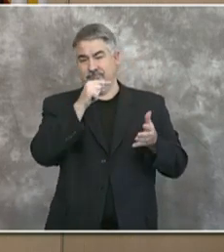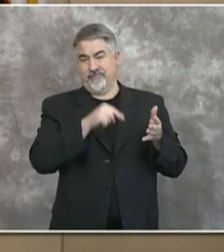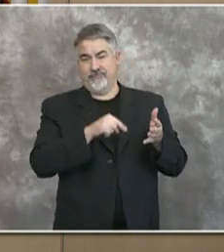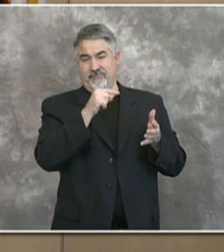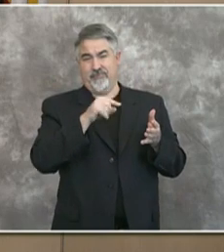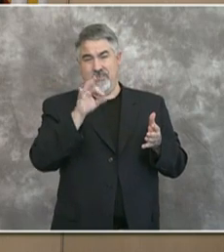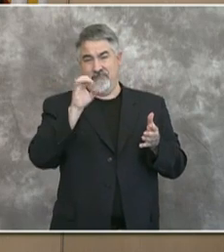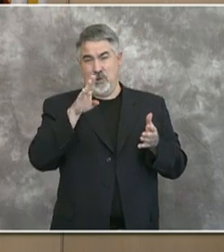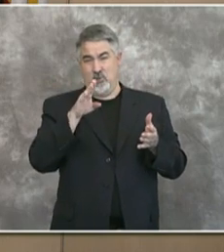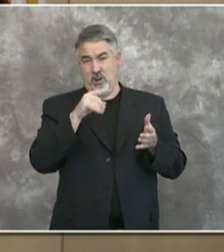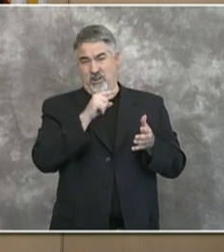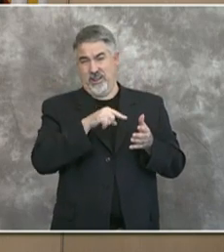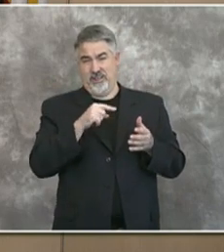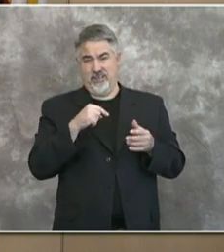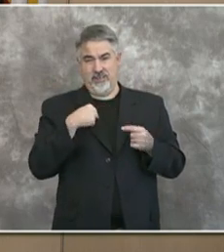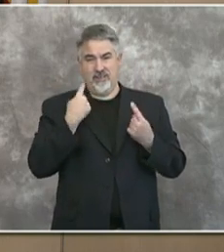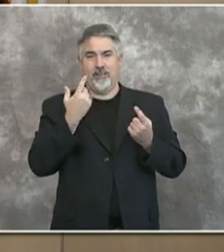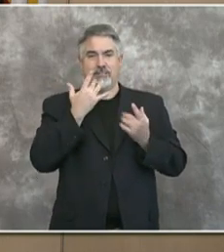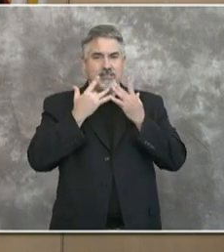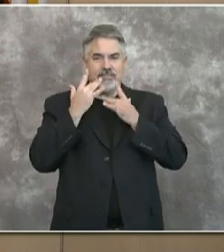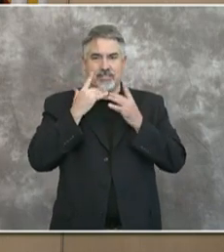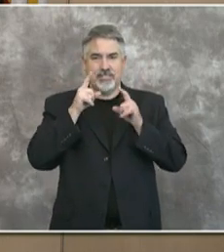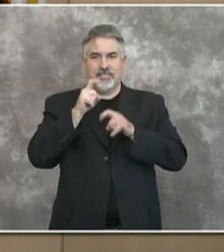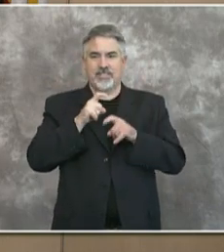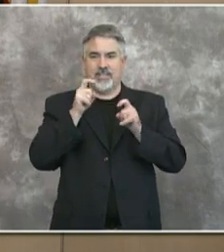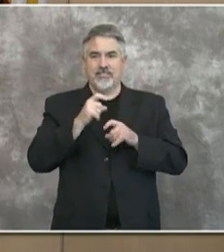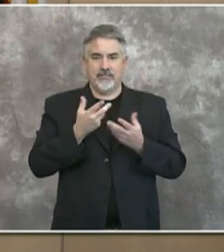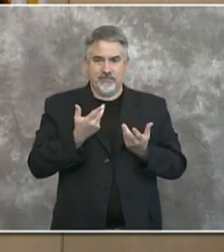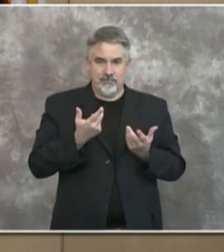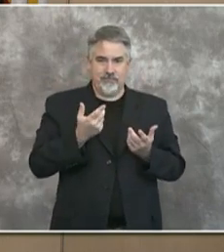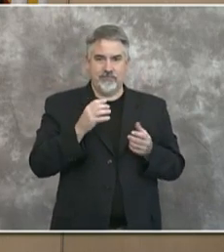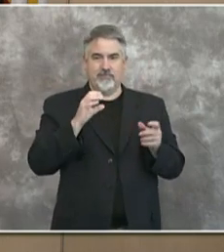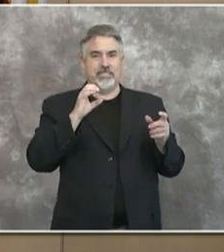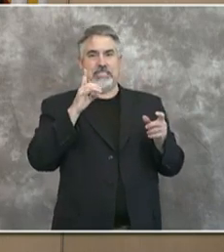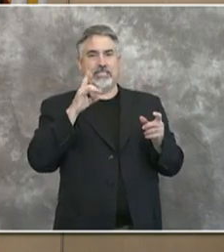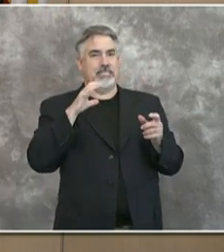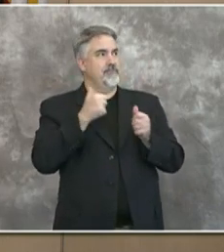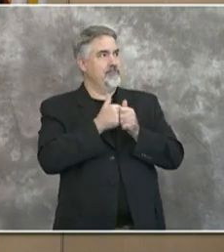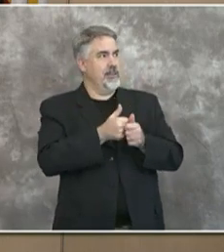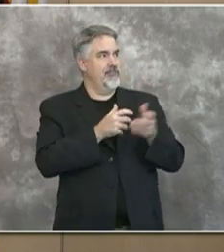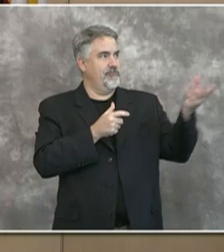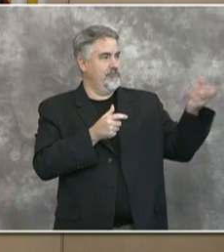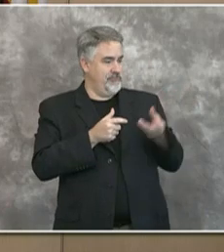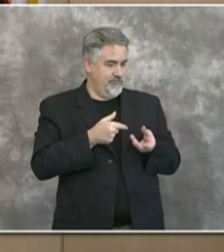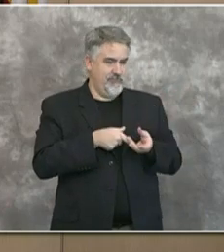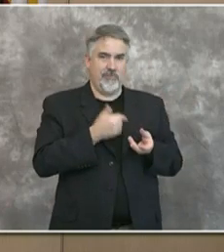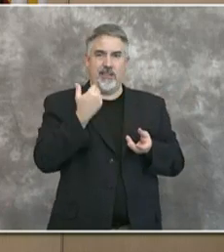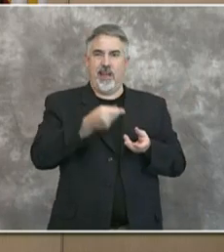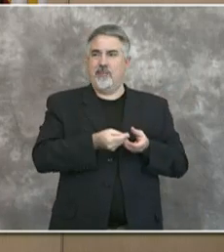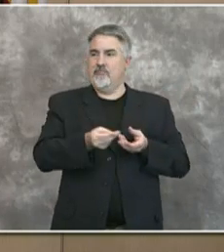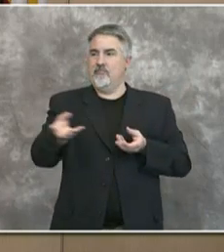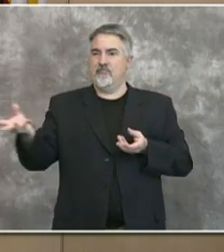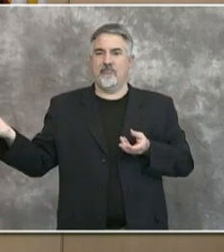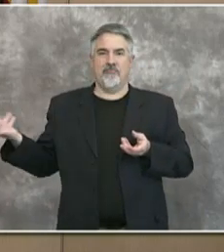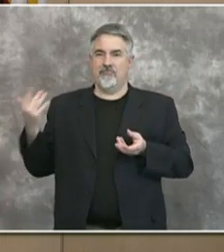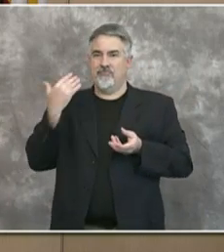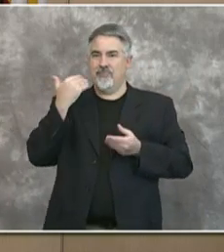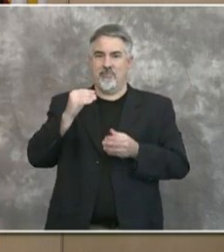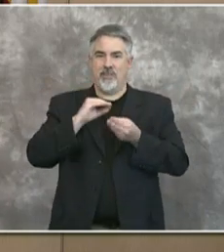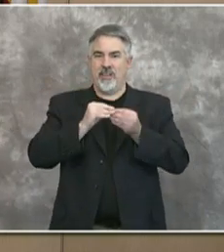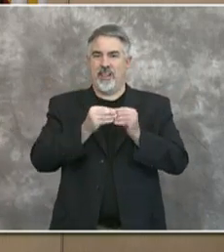had limited testing supplies because we only had the CDC test kit. It was missing at